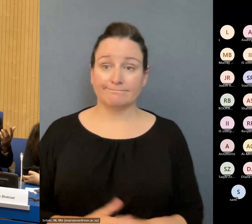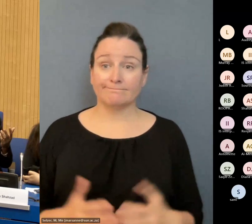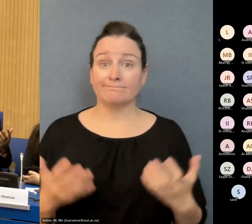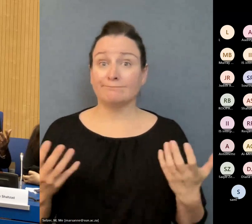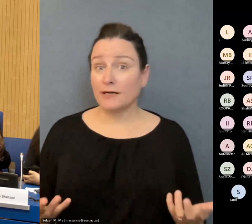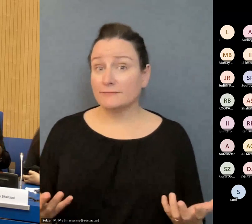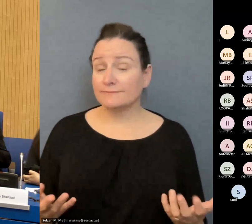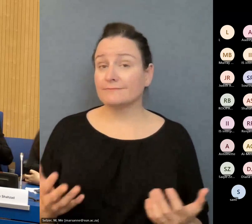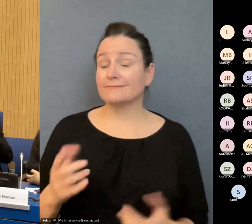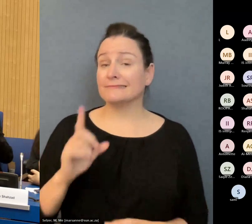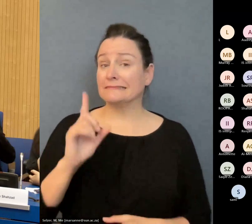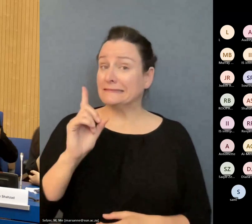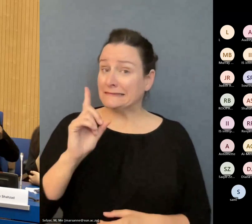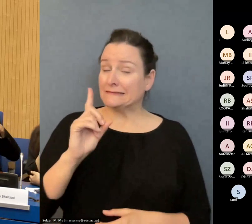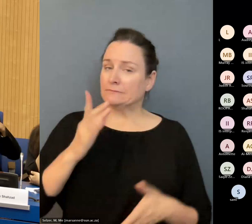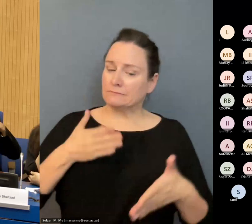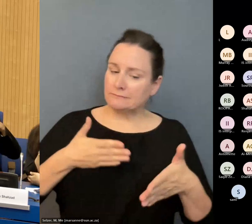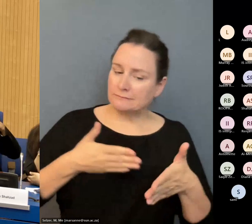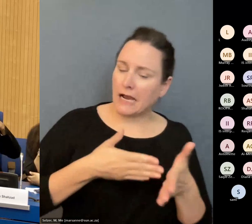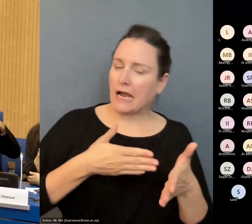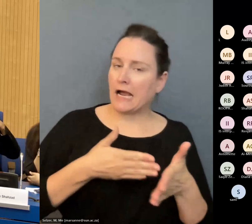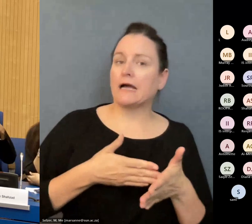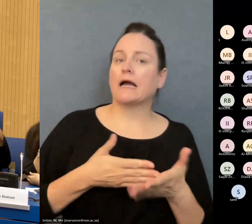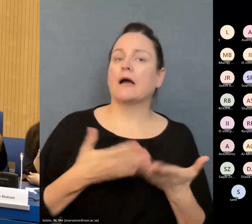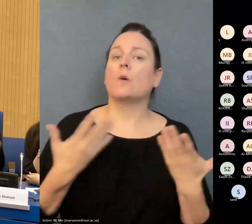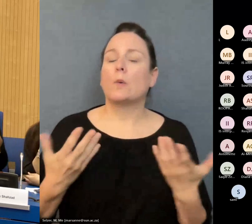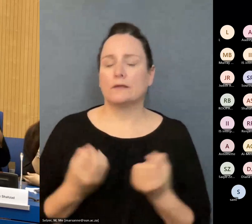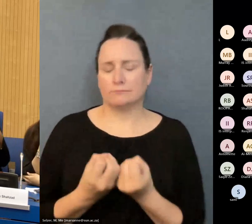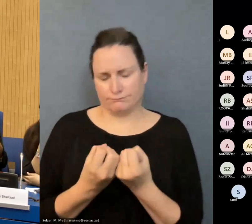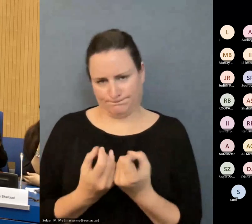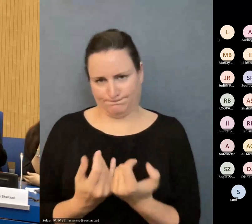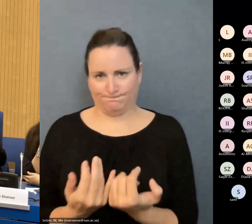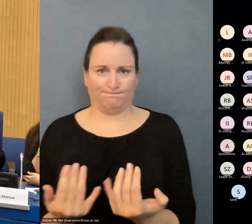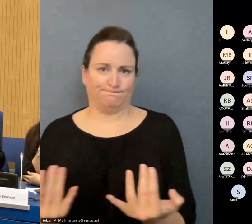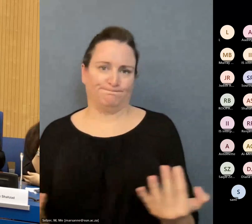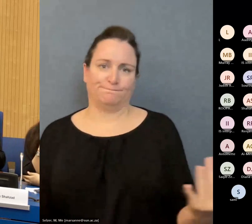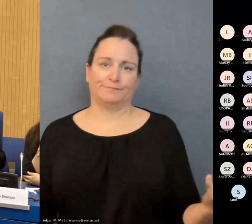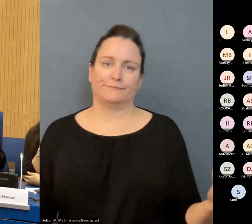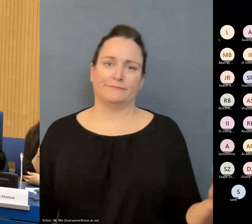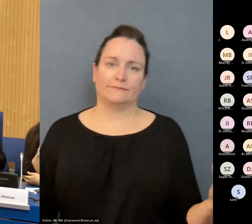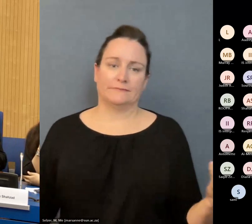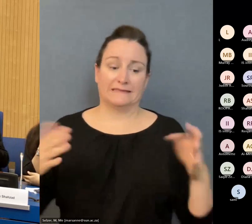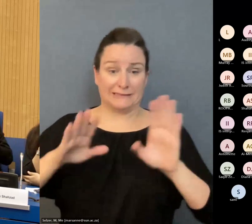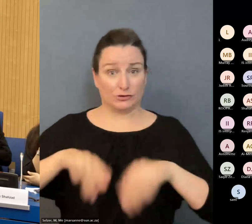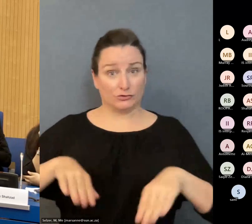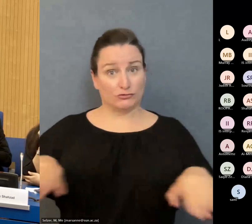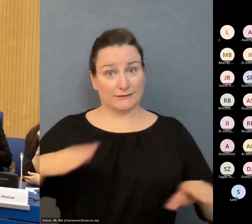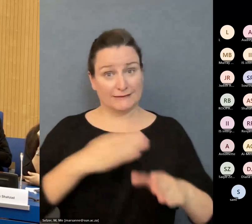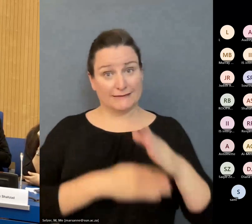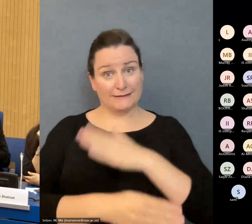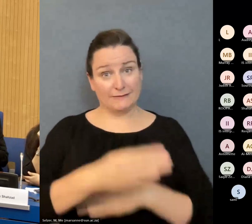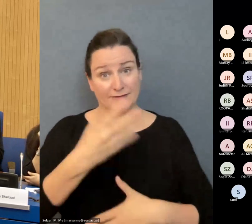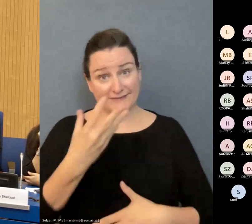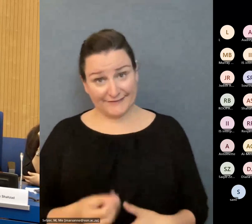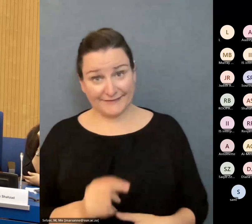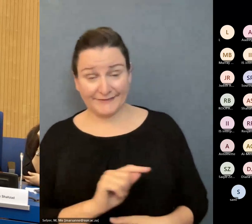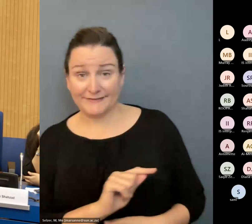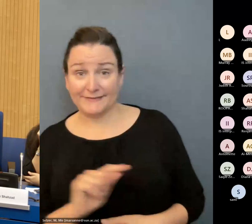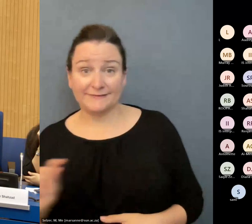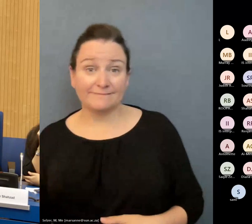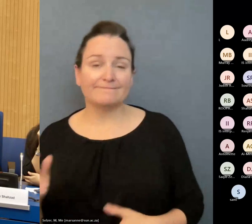The problem is of the numbers, because the numbers of children with disabilities in India